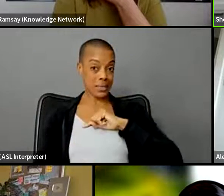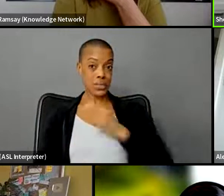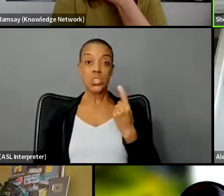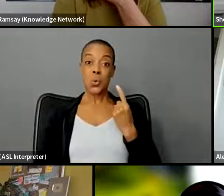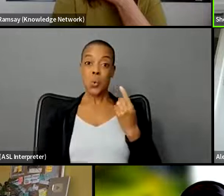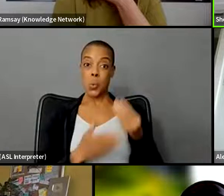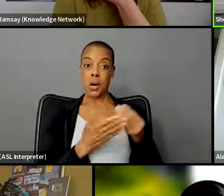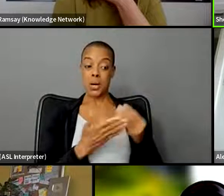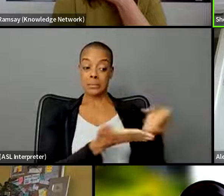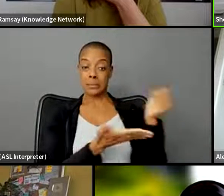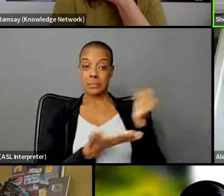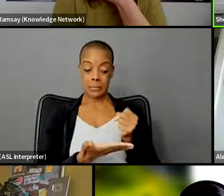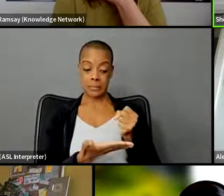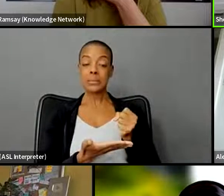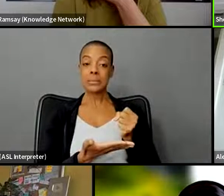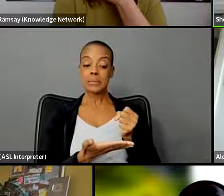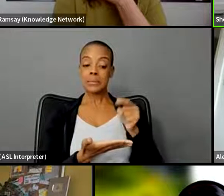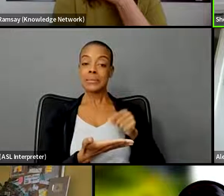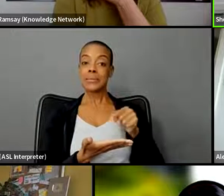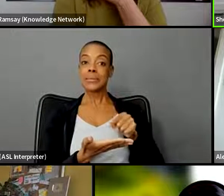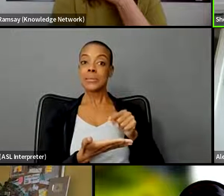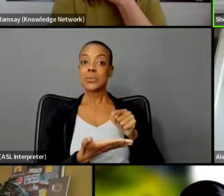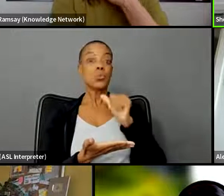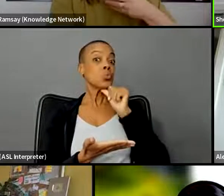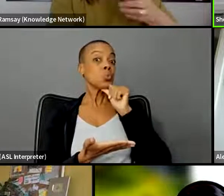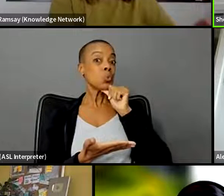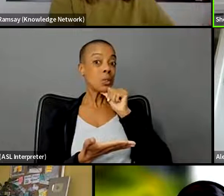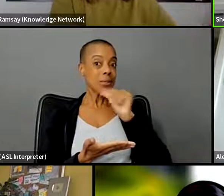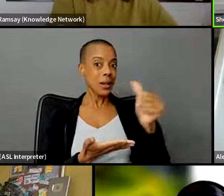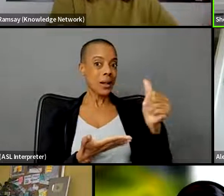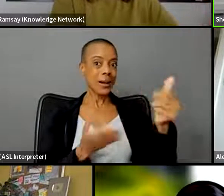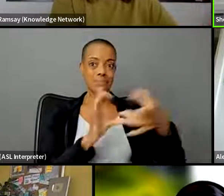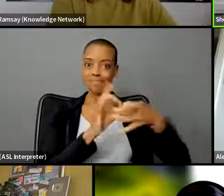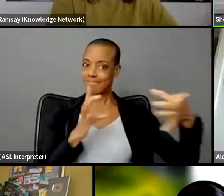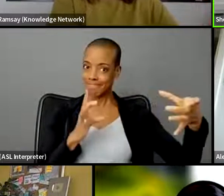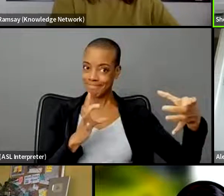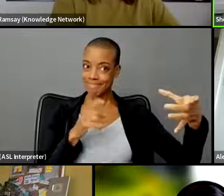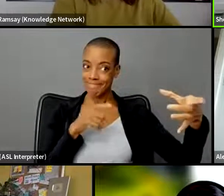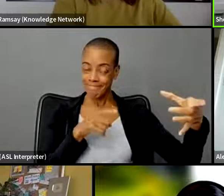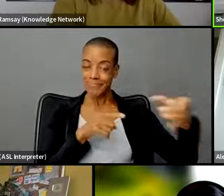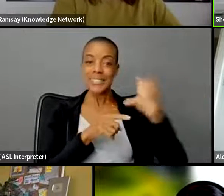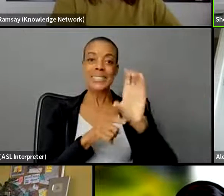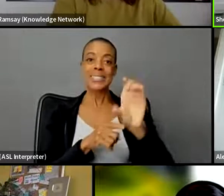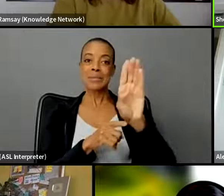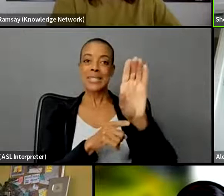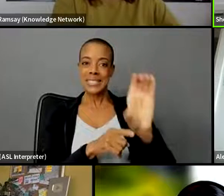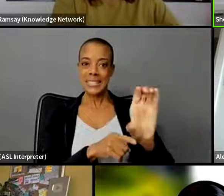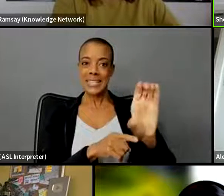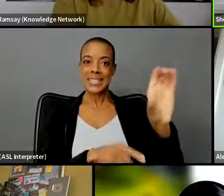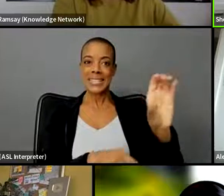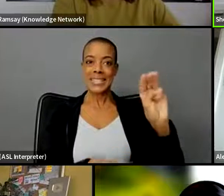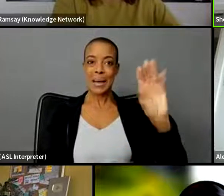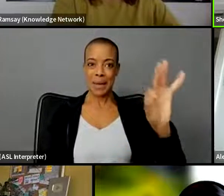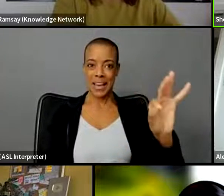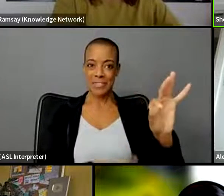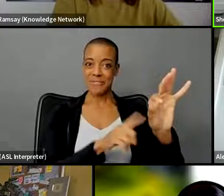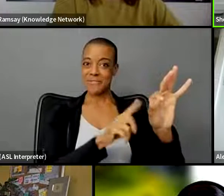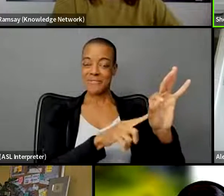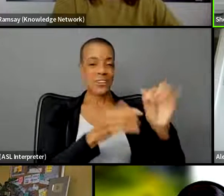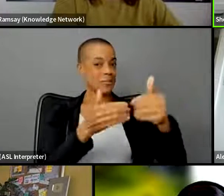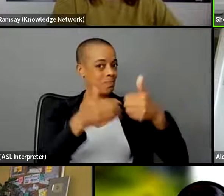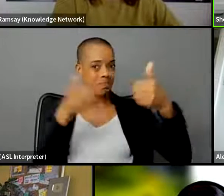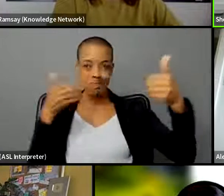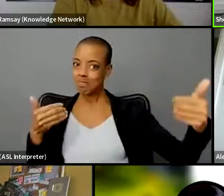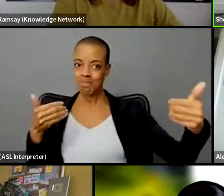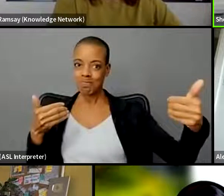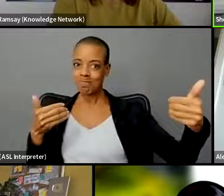fund that Absolutely Canadian is not able to get into is CBC's CMF envelope. That is not